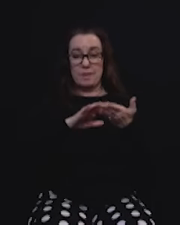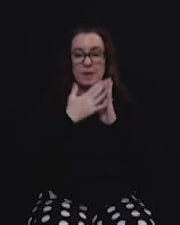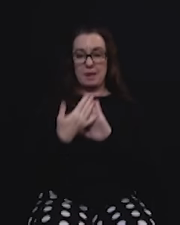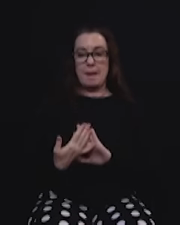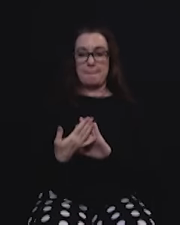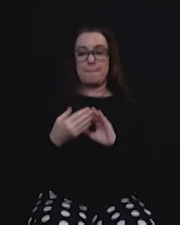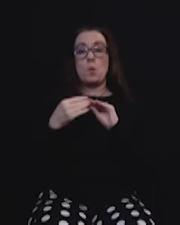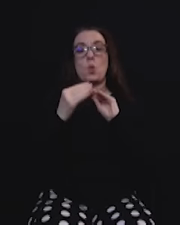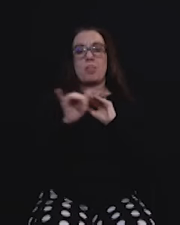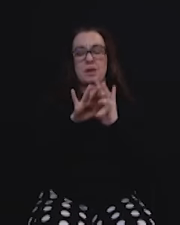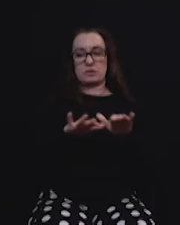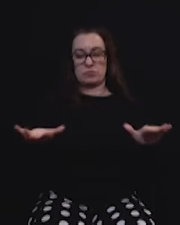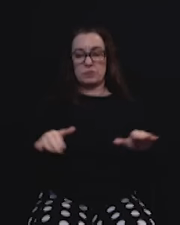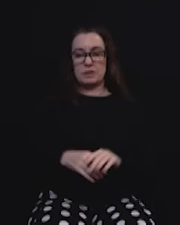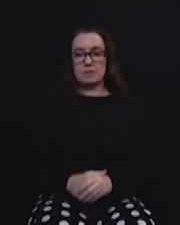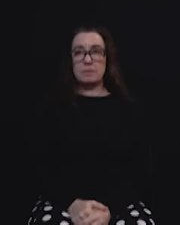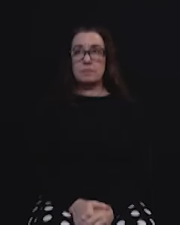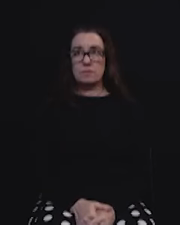children.